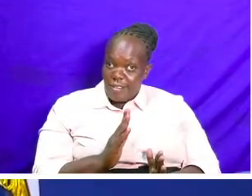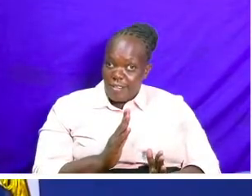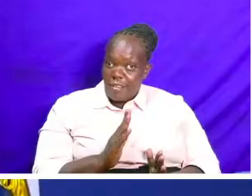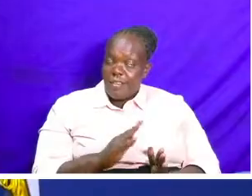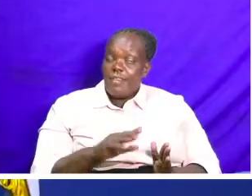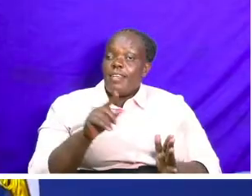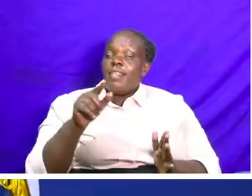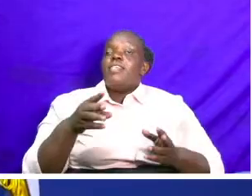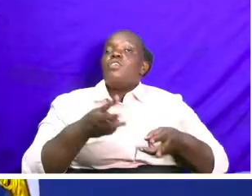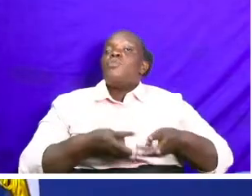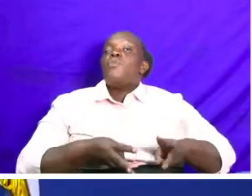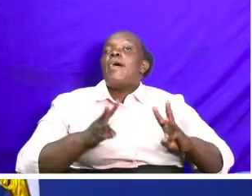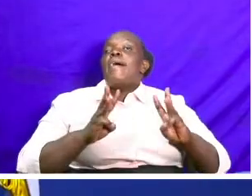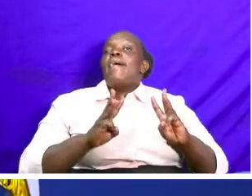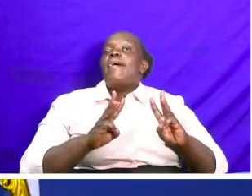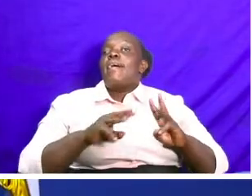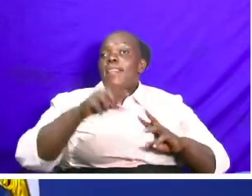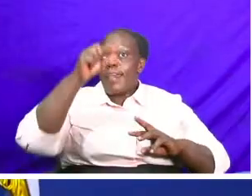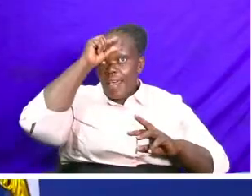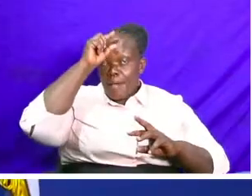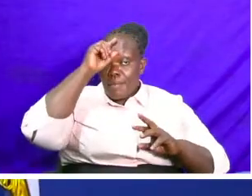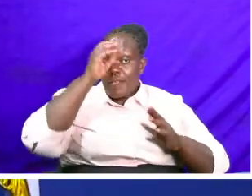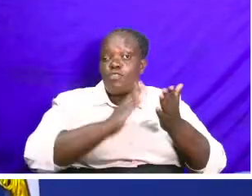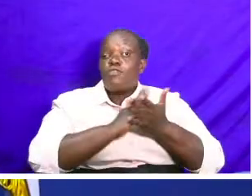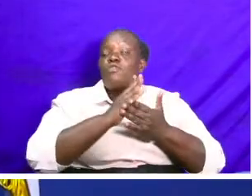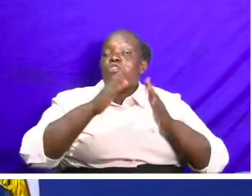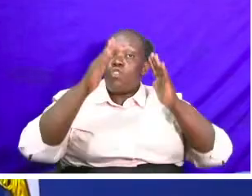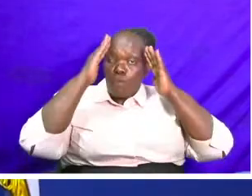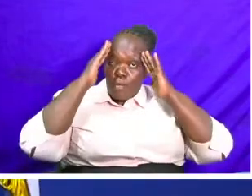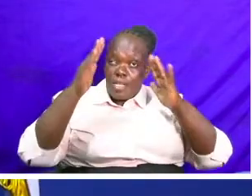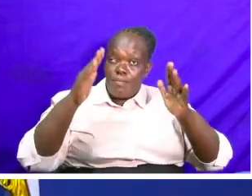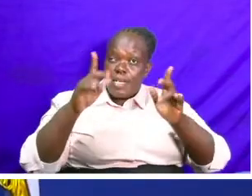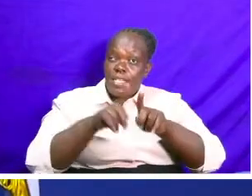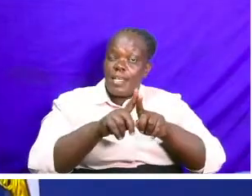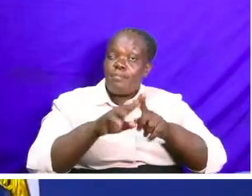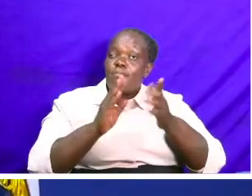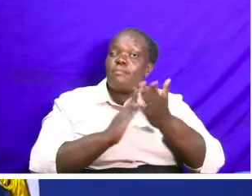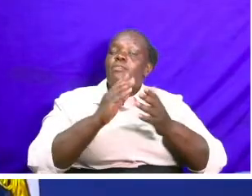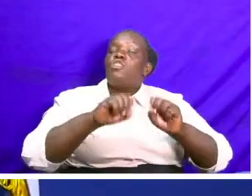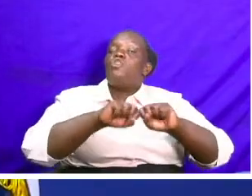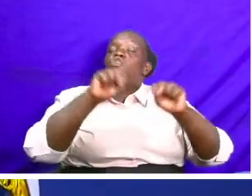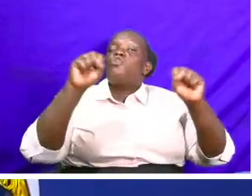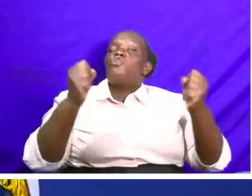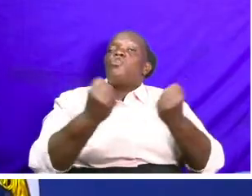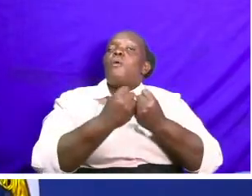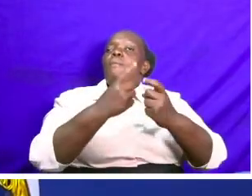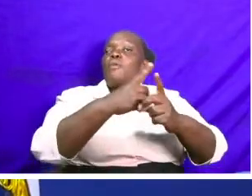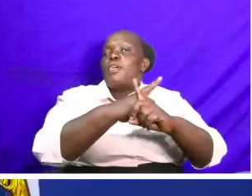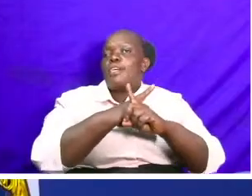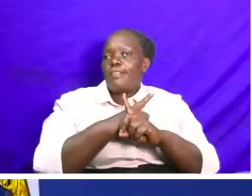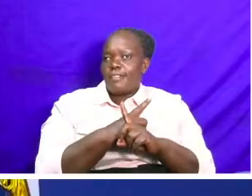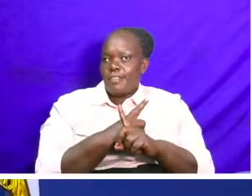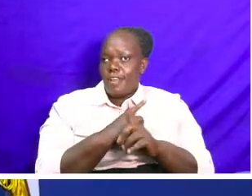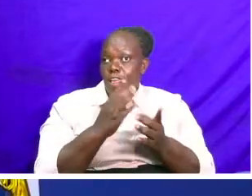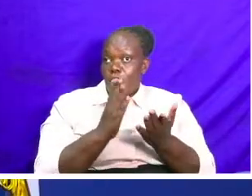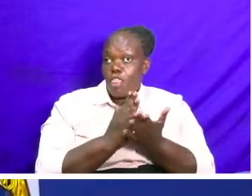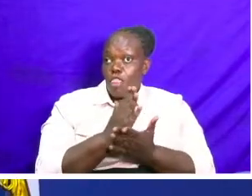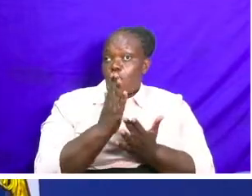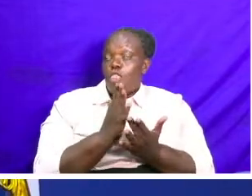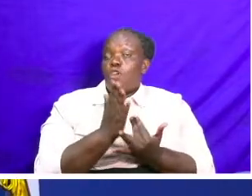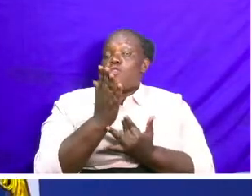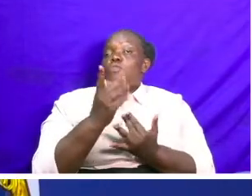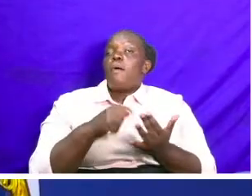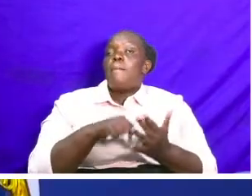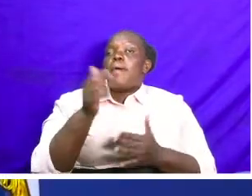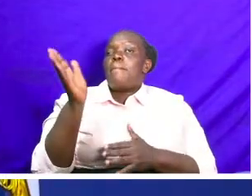In this regard, the government reaffirms its commitment to justice and social protection through a